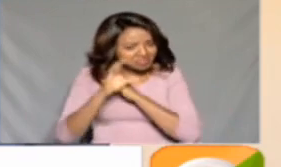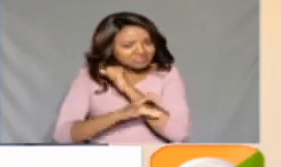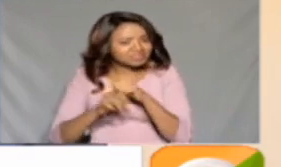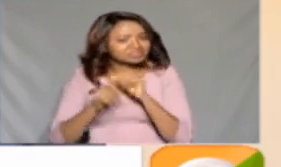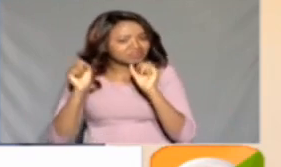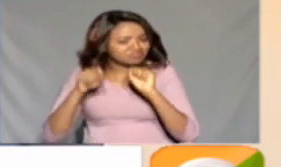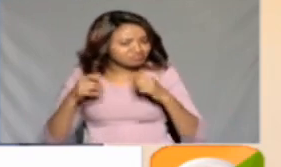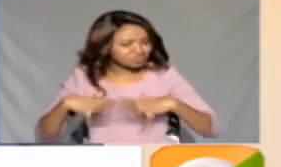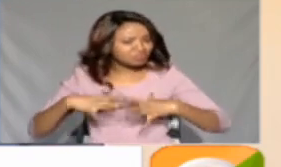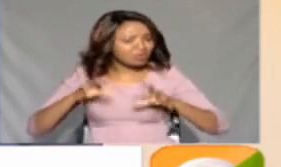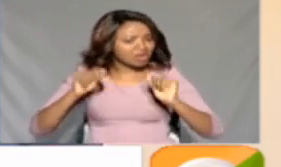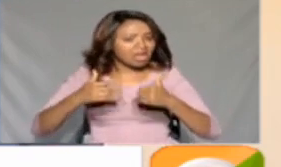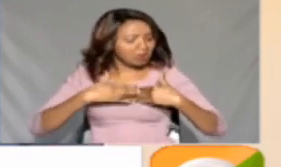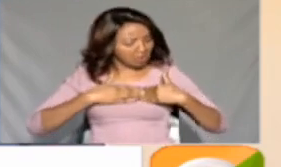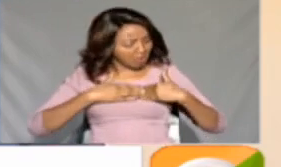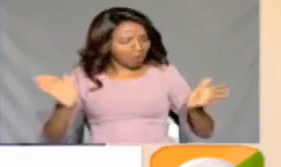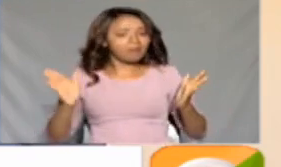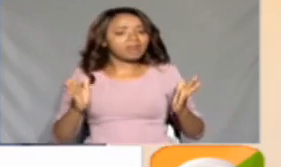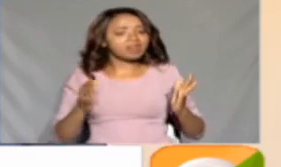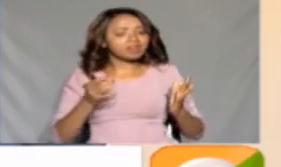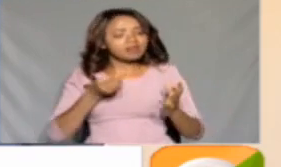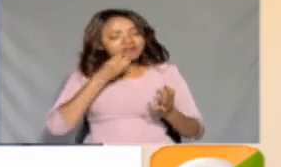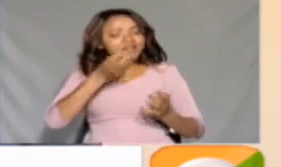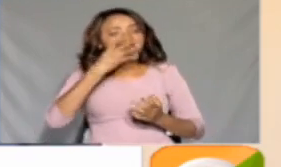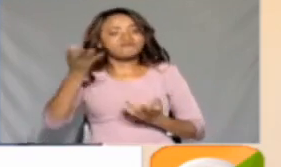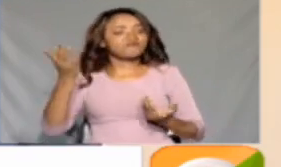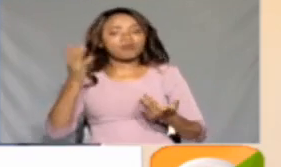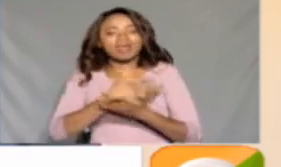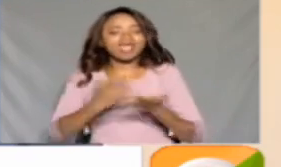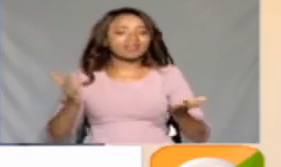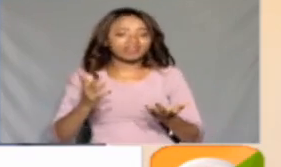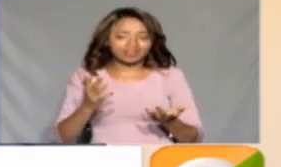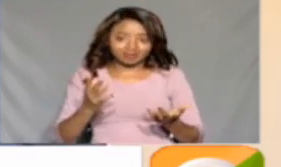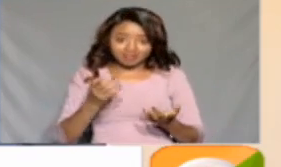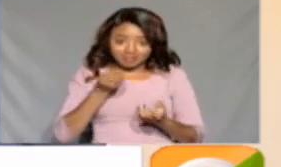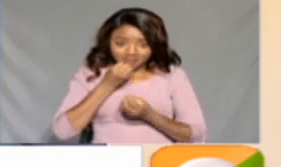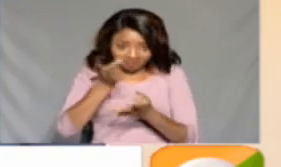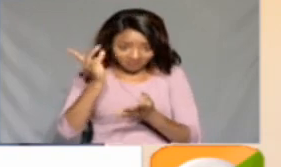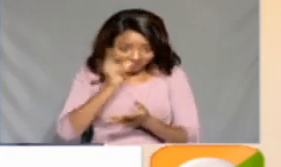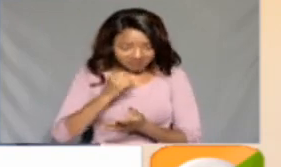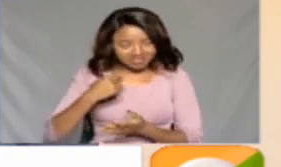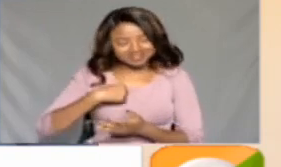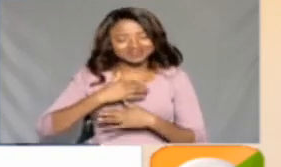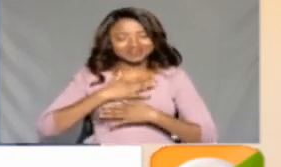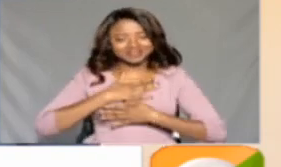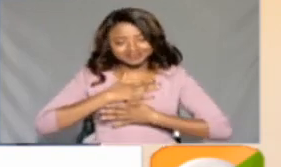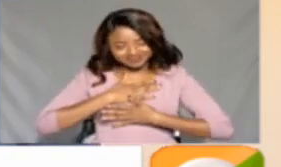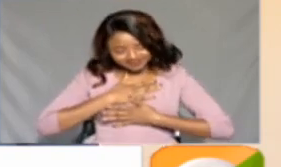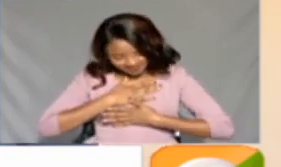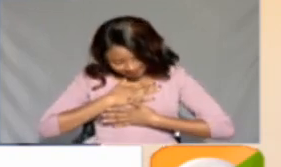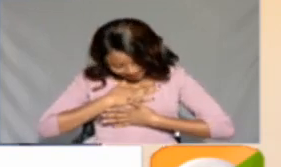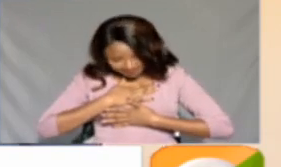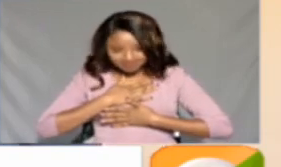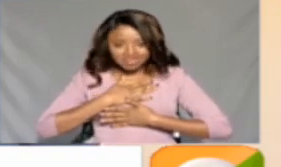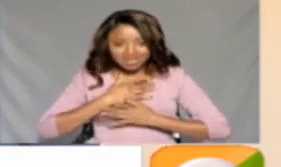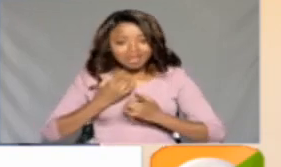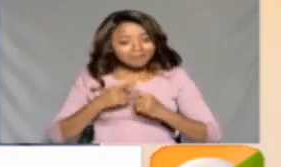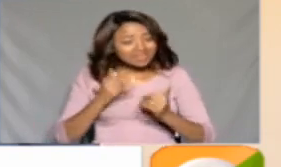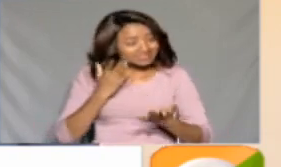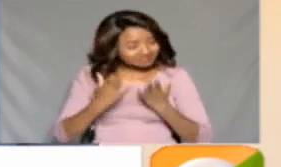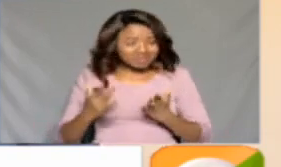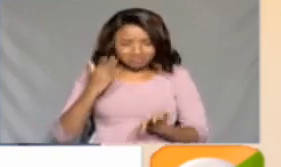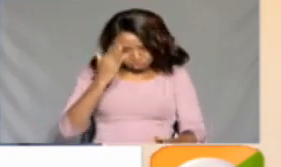say, make the comments they want to make, and we respect those comments. I may disagree, as far as I'm